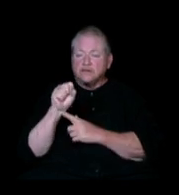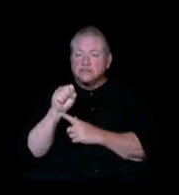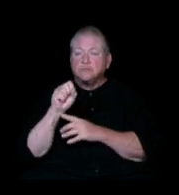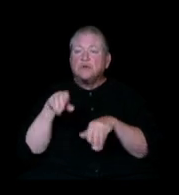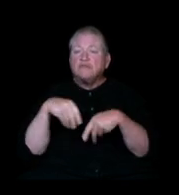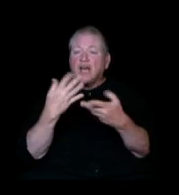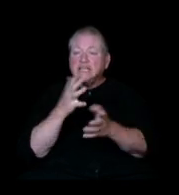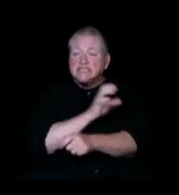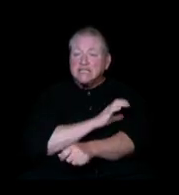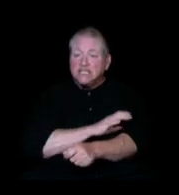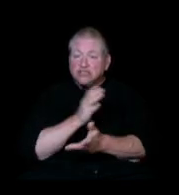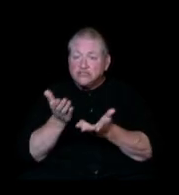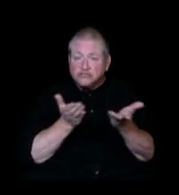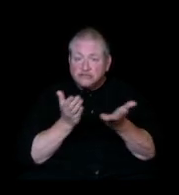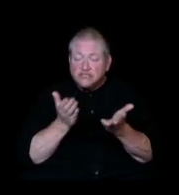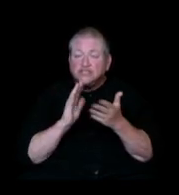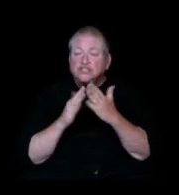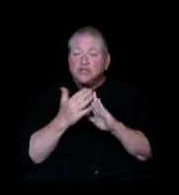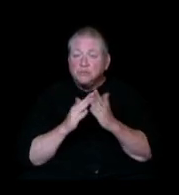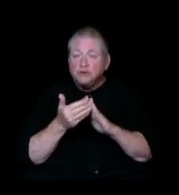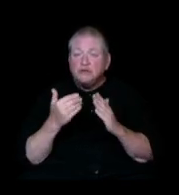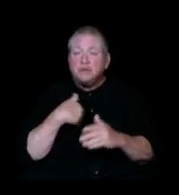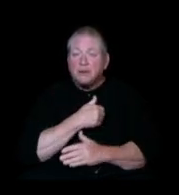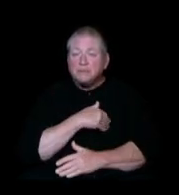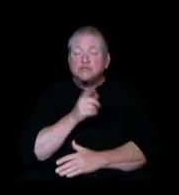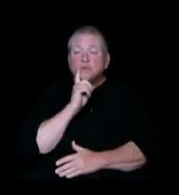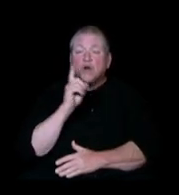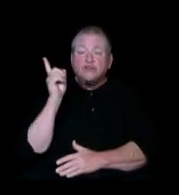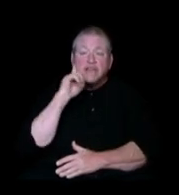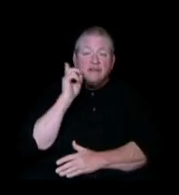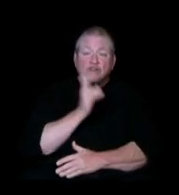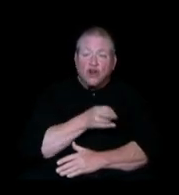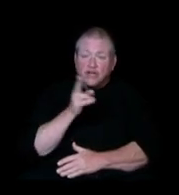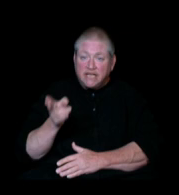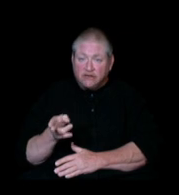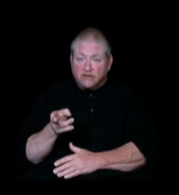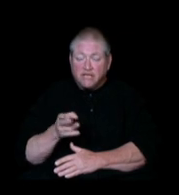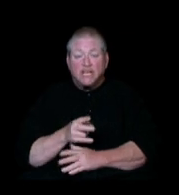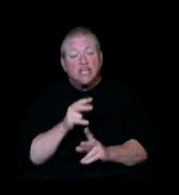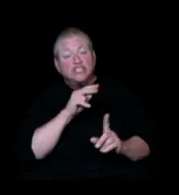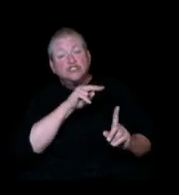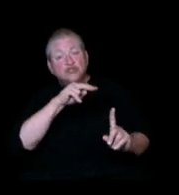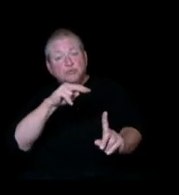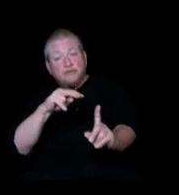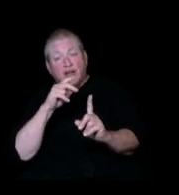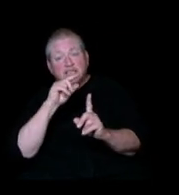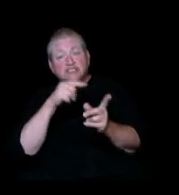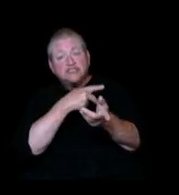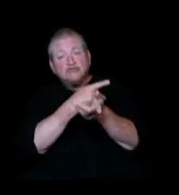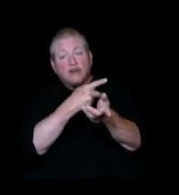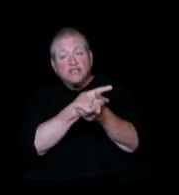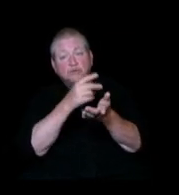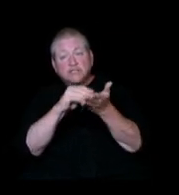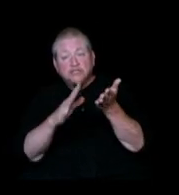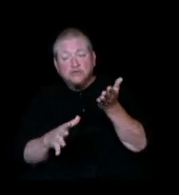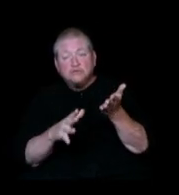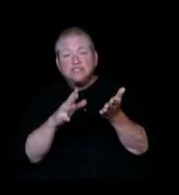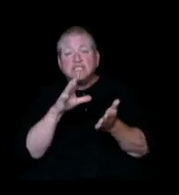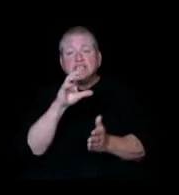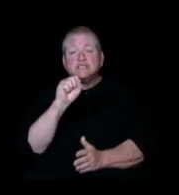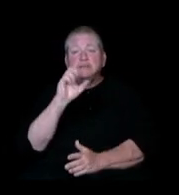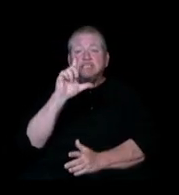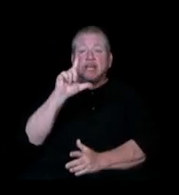provides clinical services to community members who are deaf or hard of hearing, supervises graduate students in